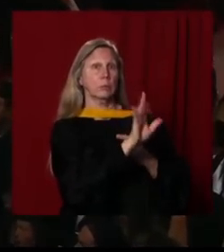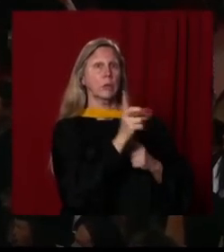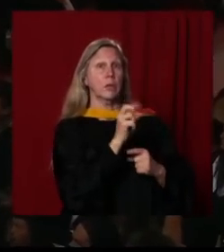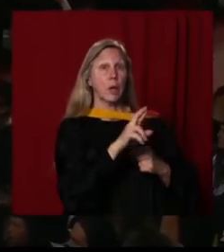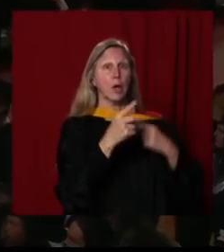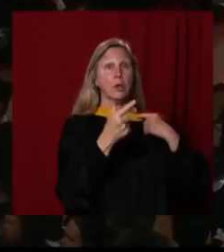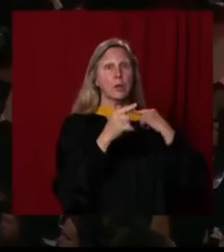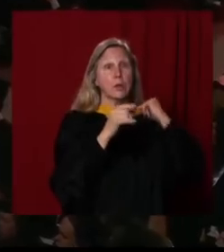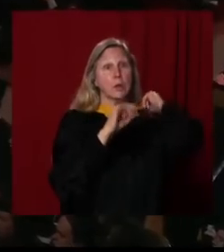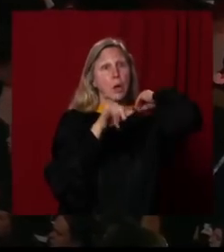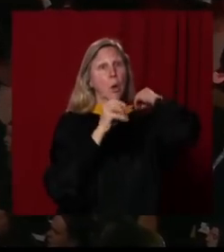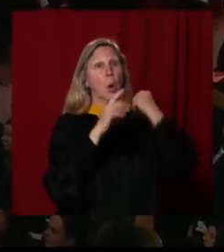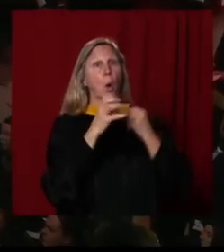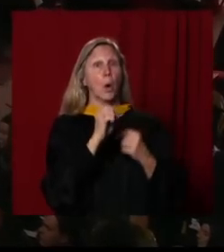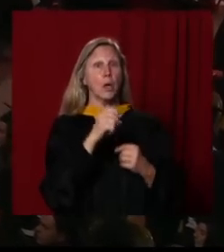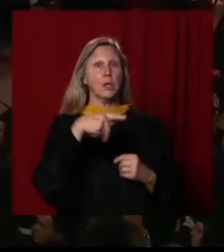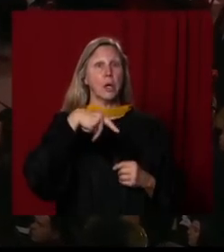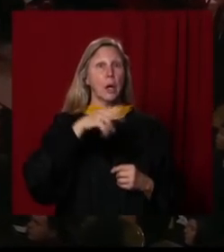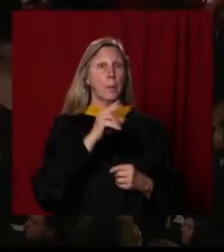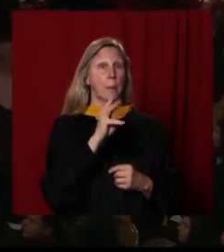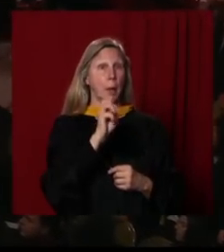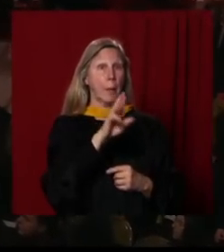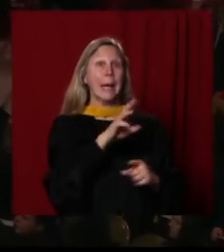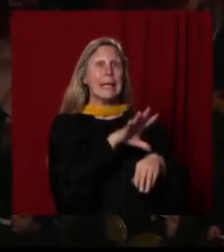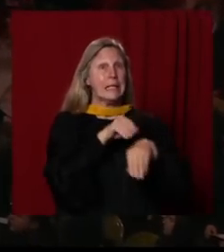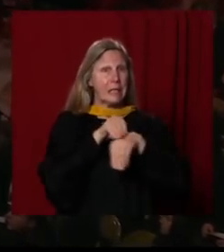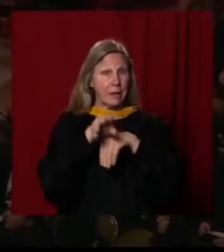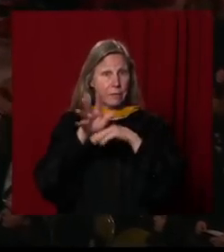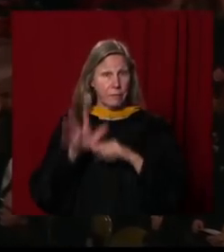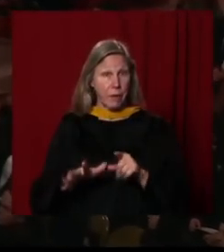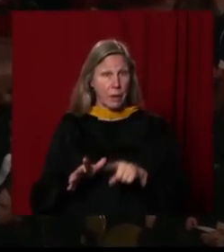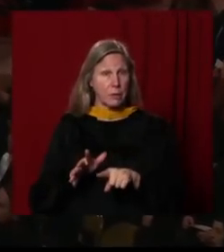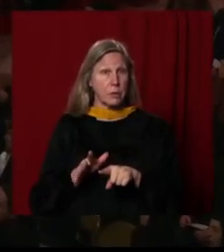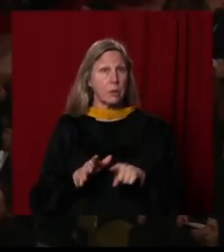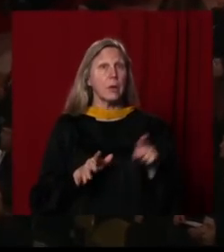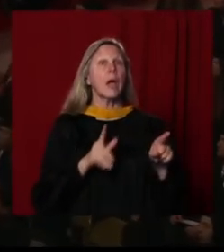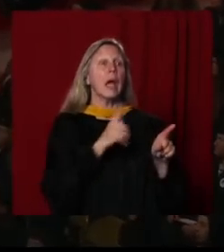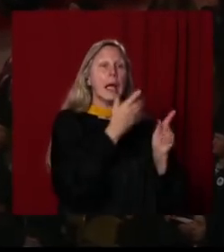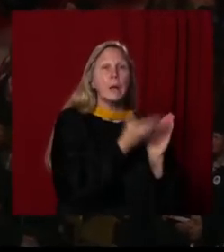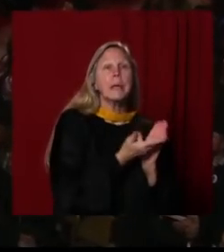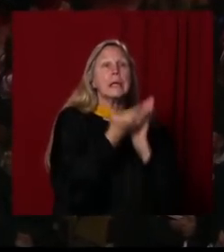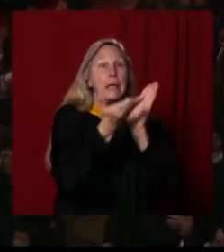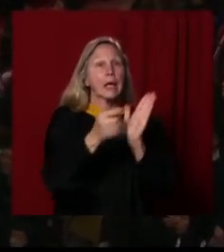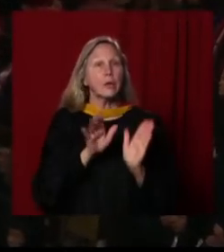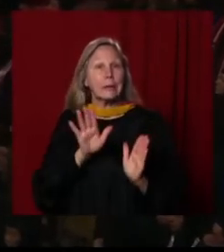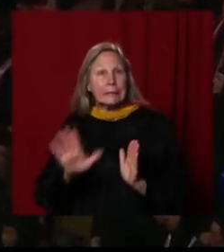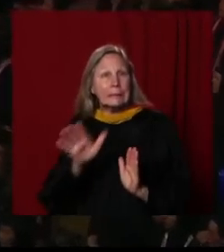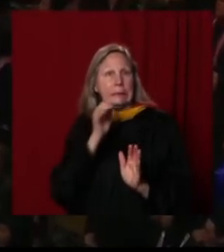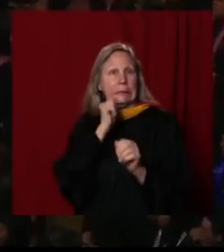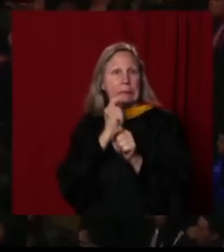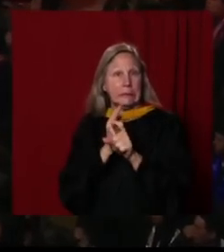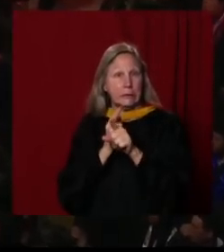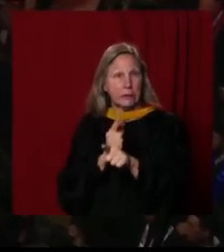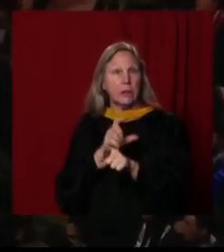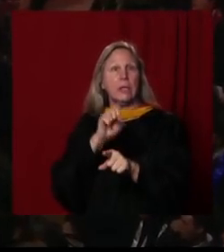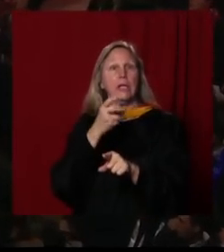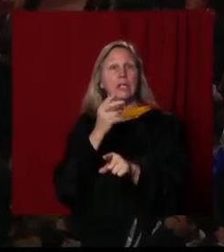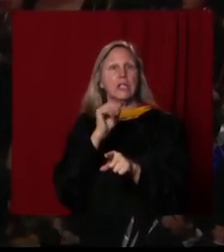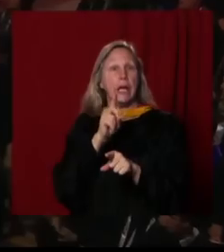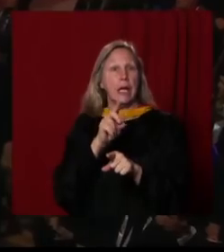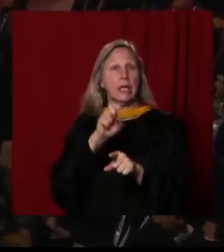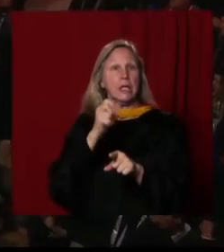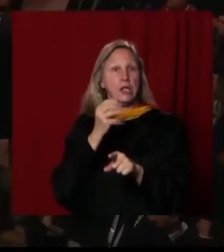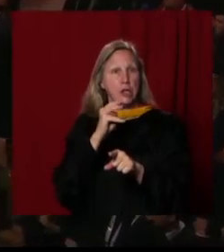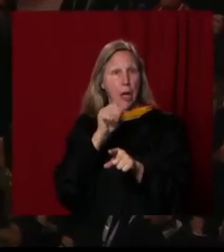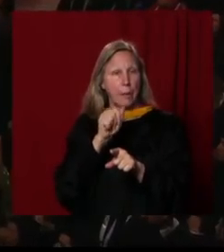George Almaduver, Himanta's advisor, and taken to Himanta's sister, Sabita Sharma, and